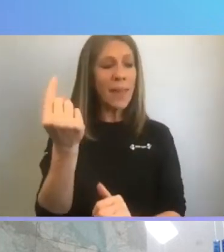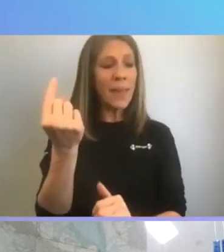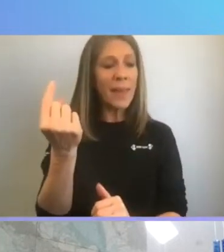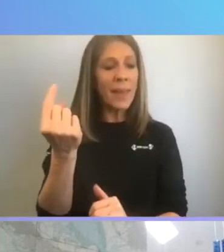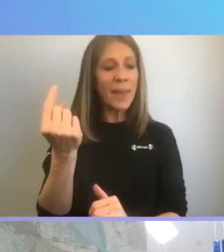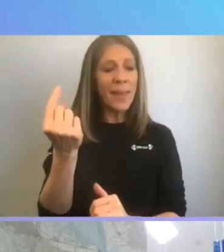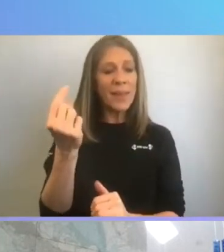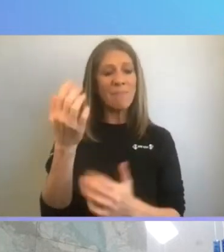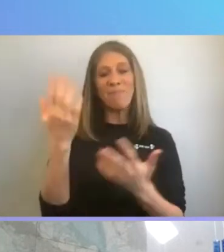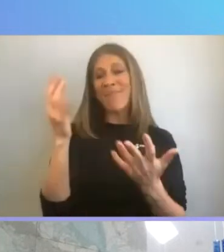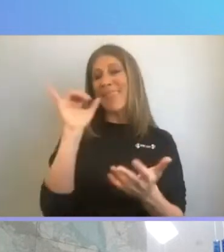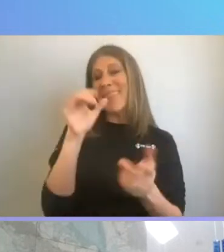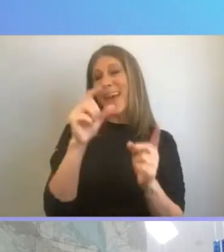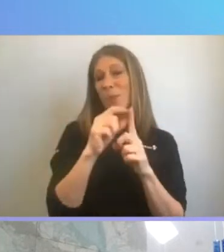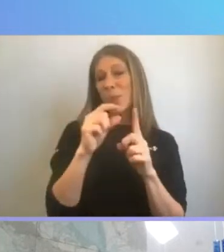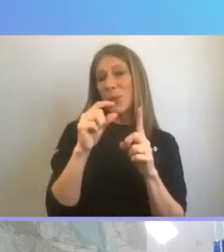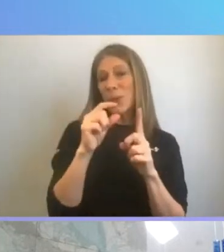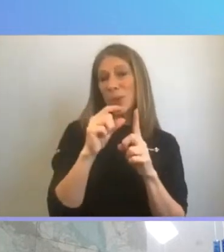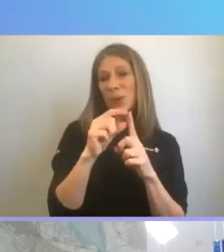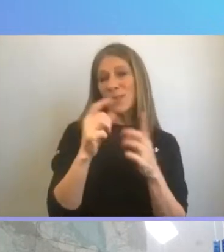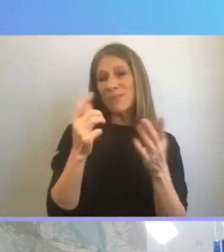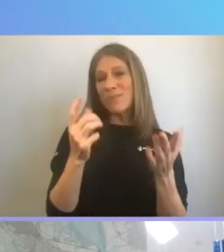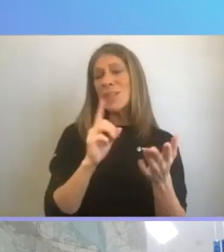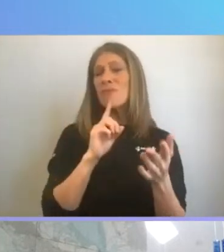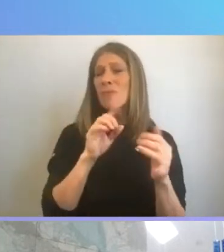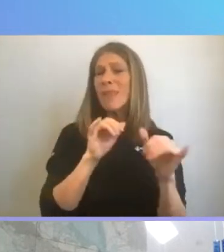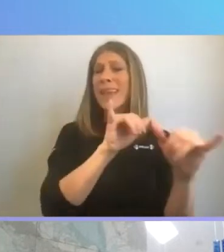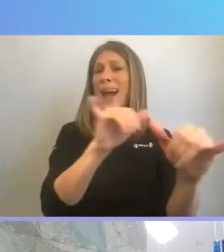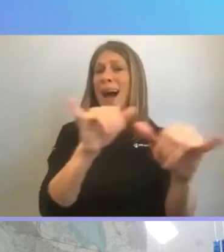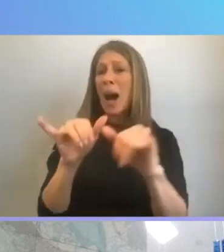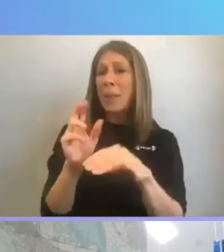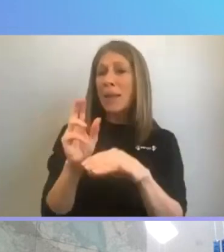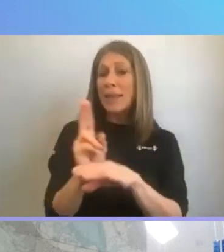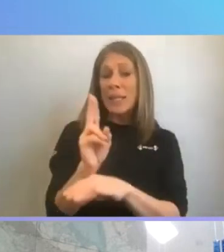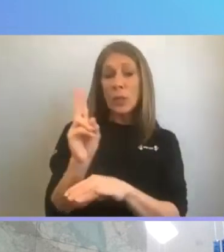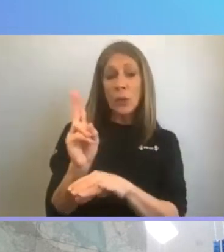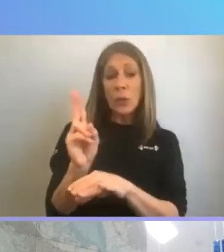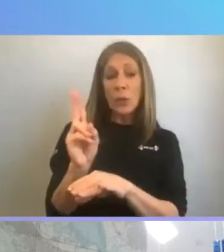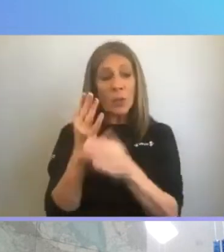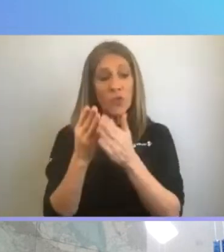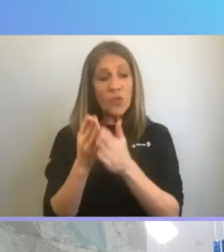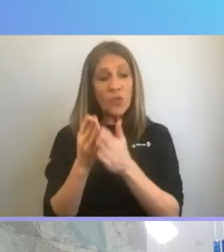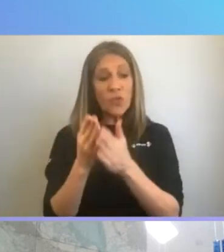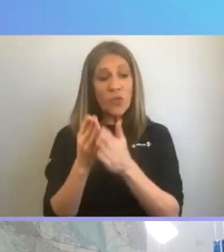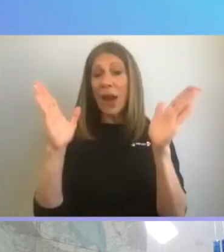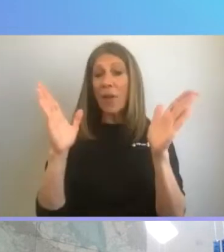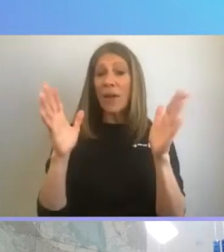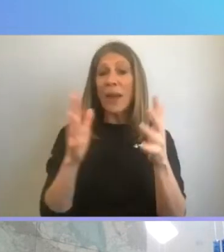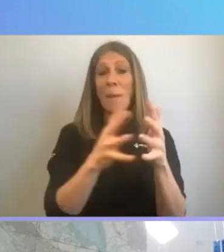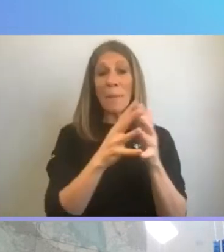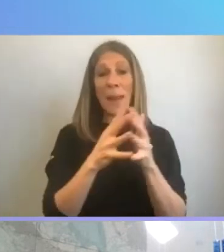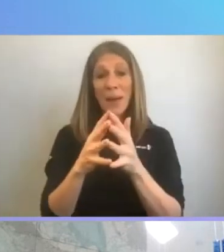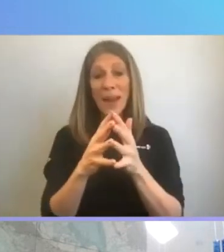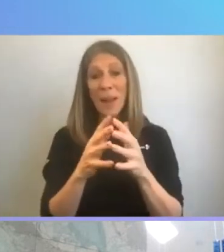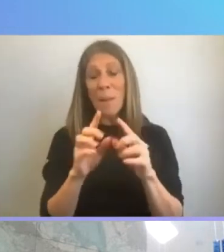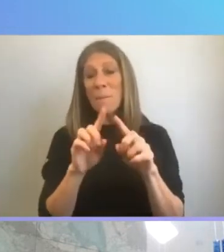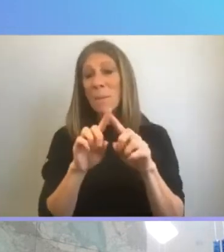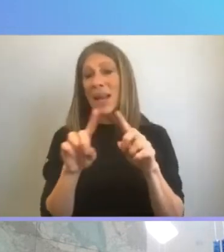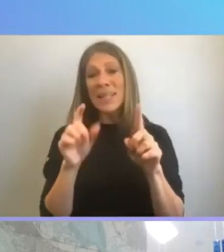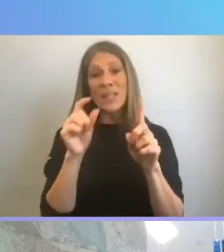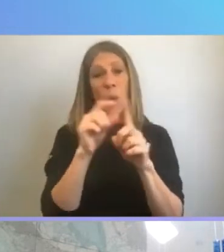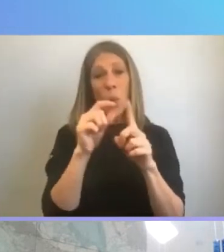Word that's really commonly used in generic American conversation, but it's a word